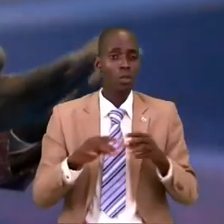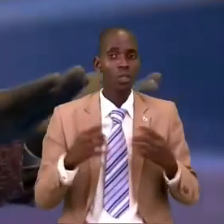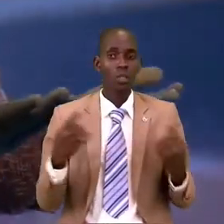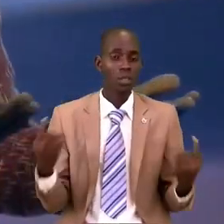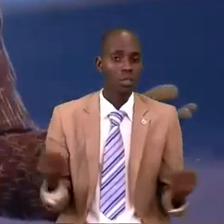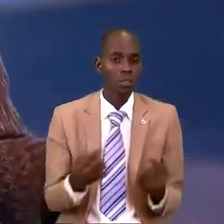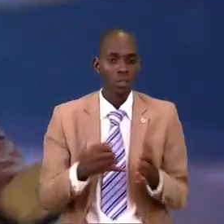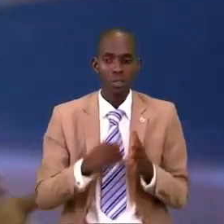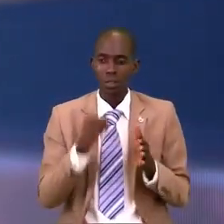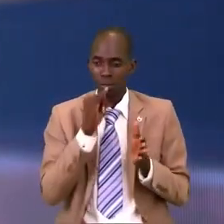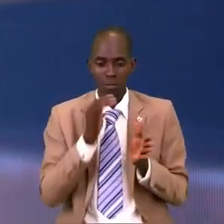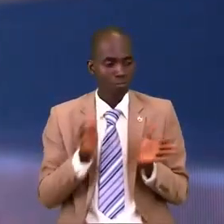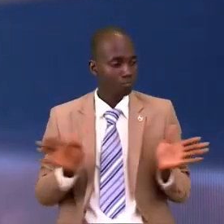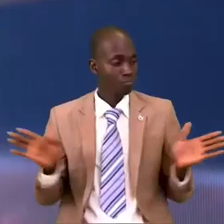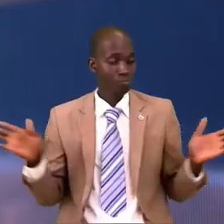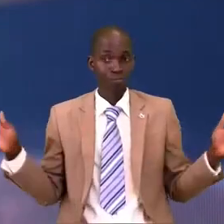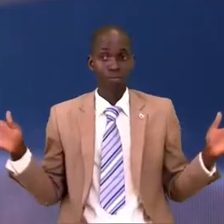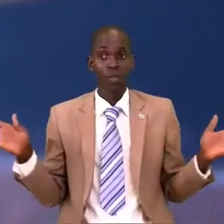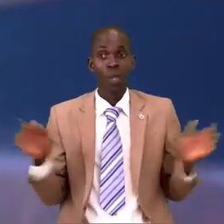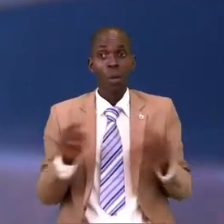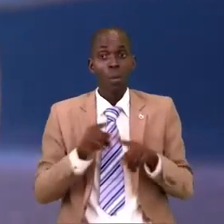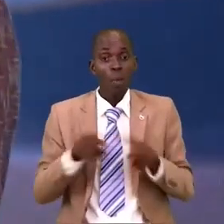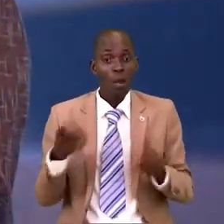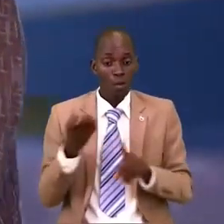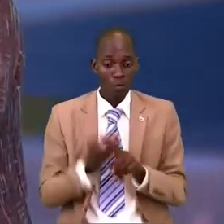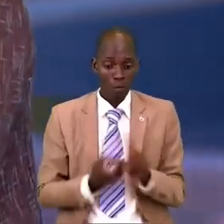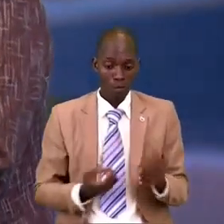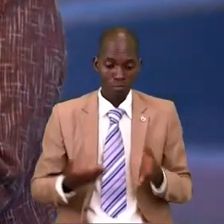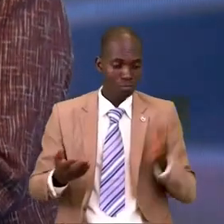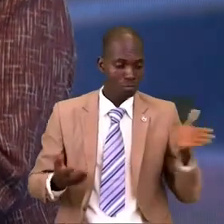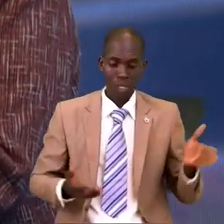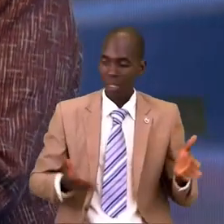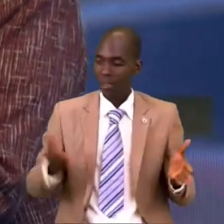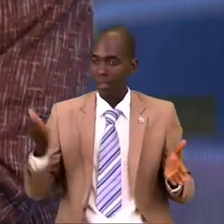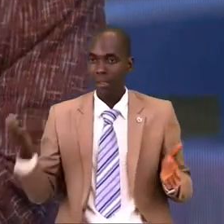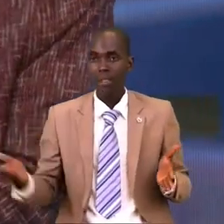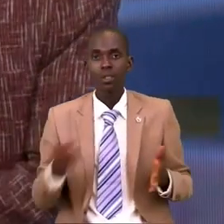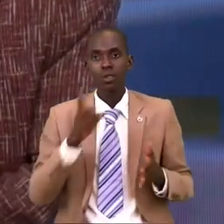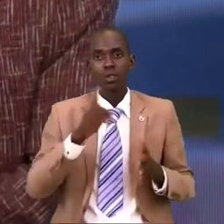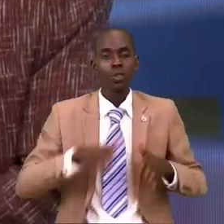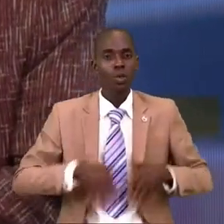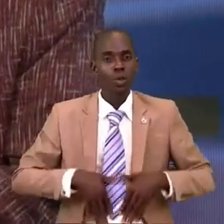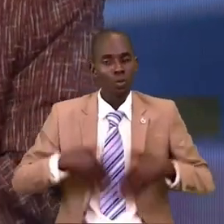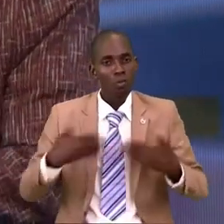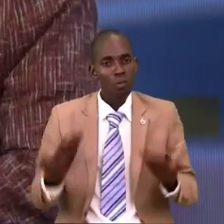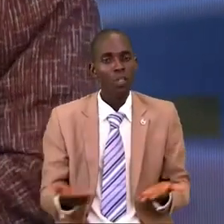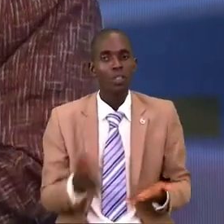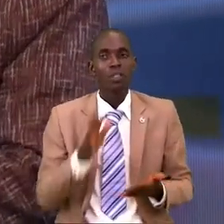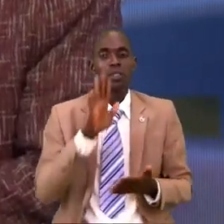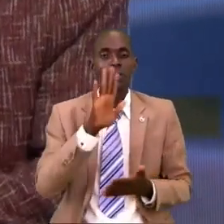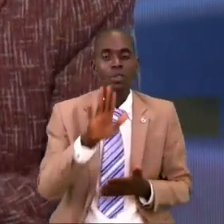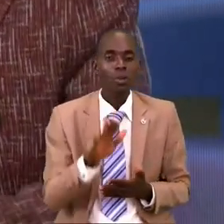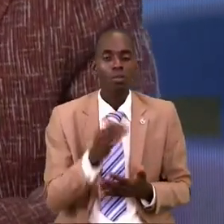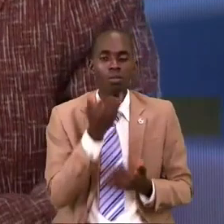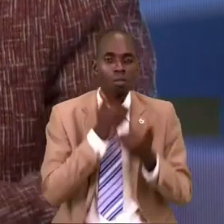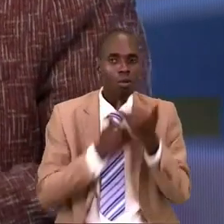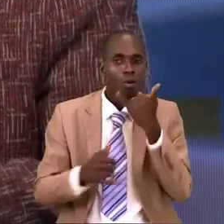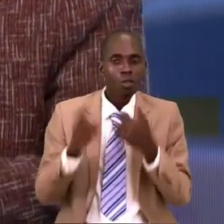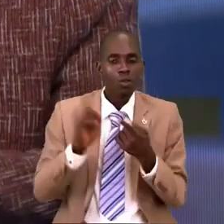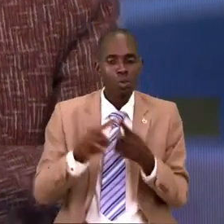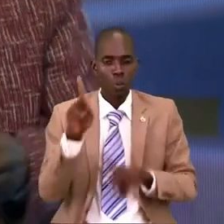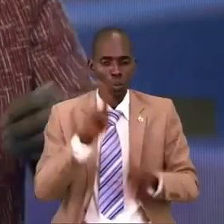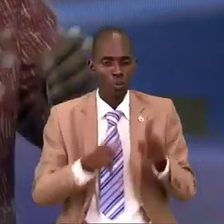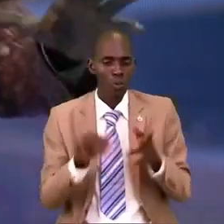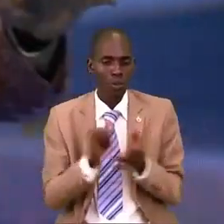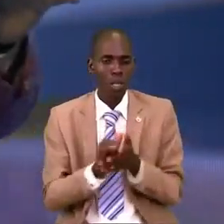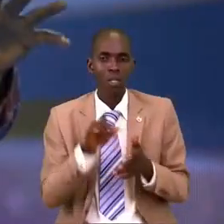the people you have offended. If you've stolen something from him, you give back to